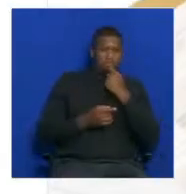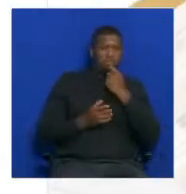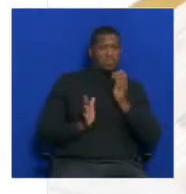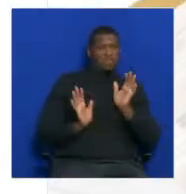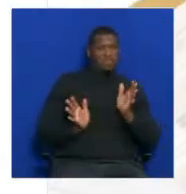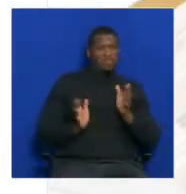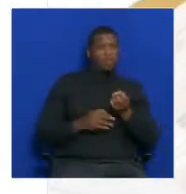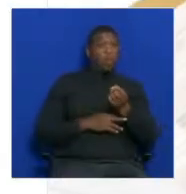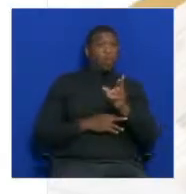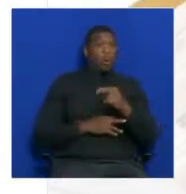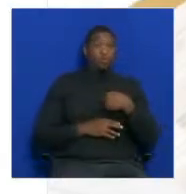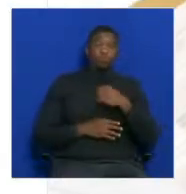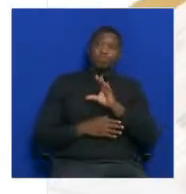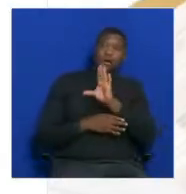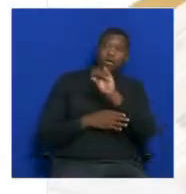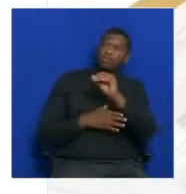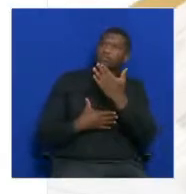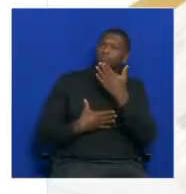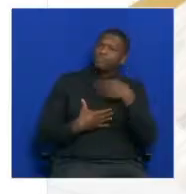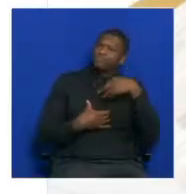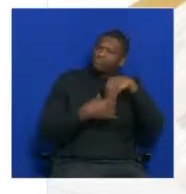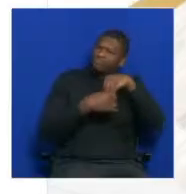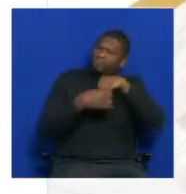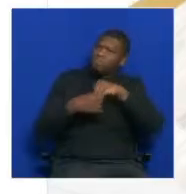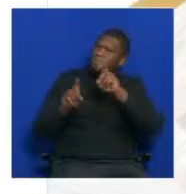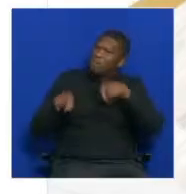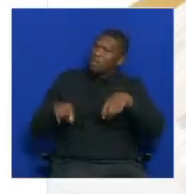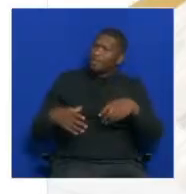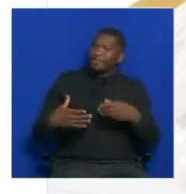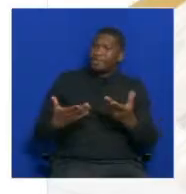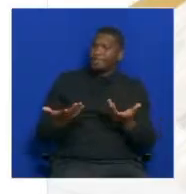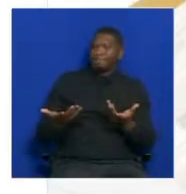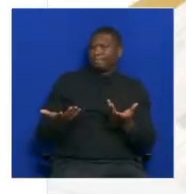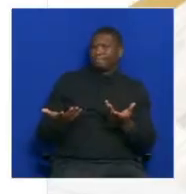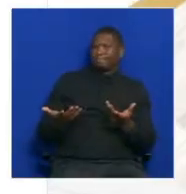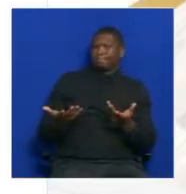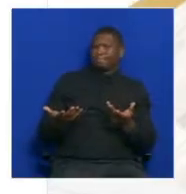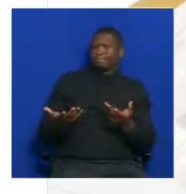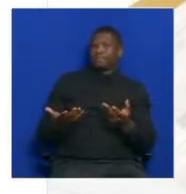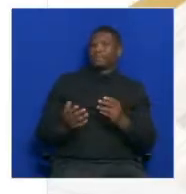be included in these matters. The answer lies